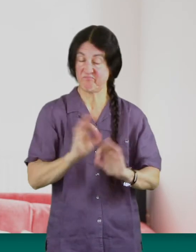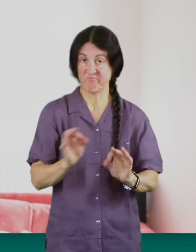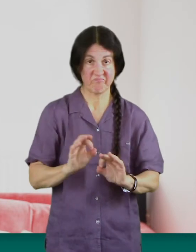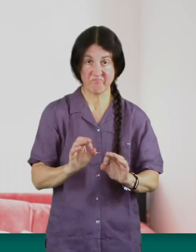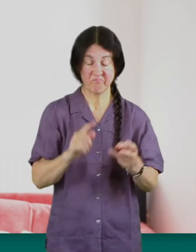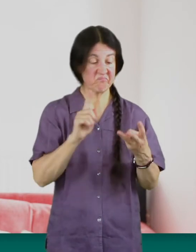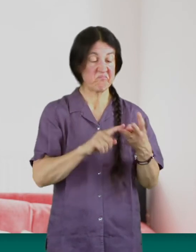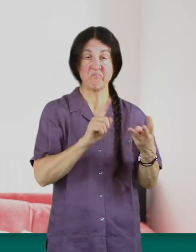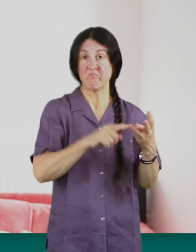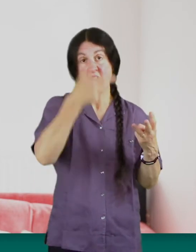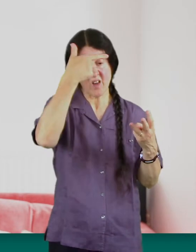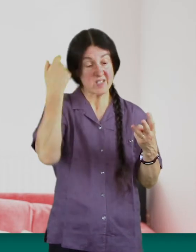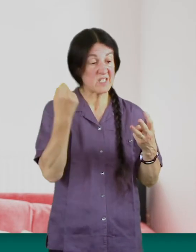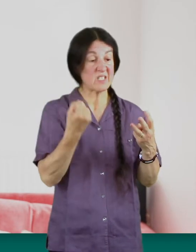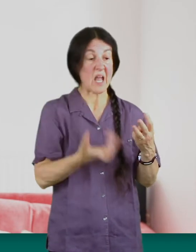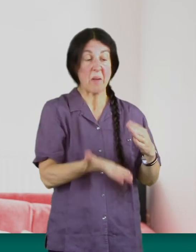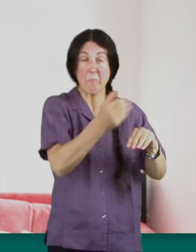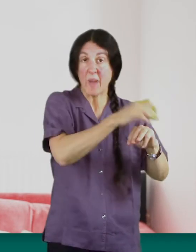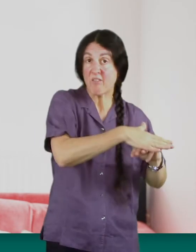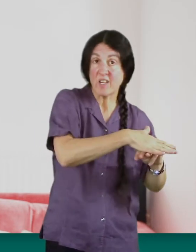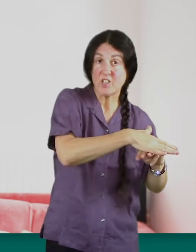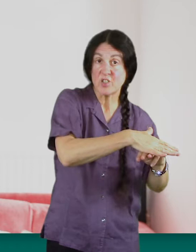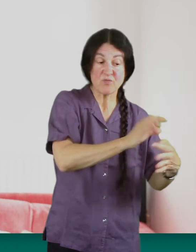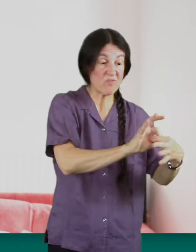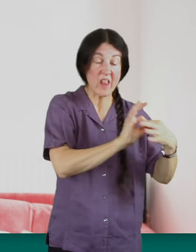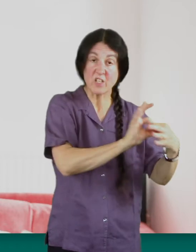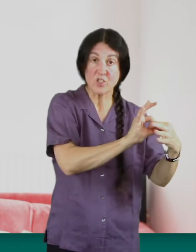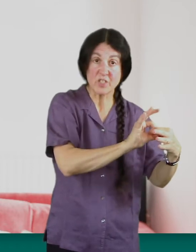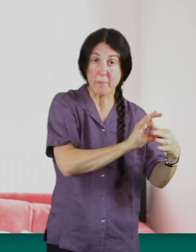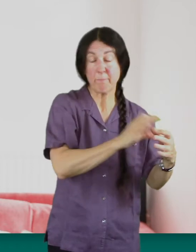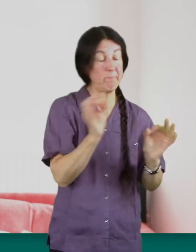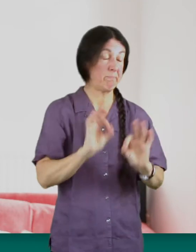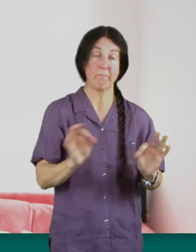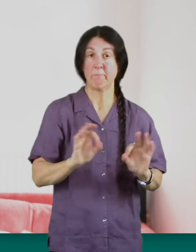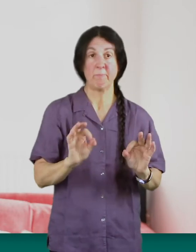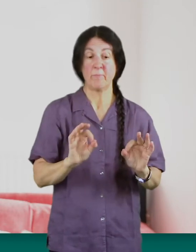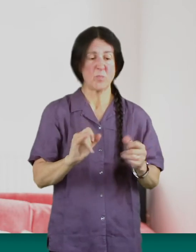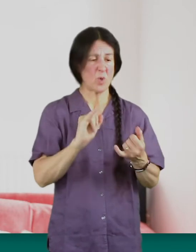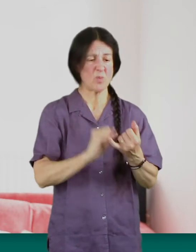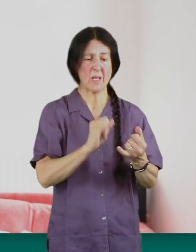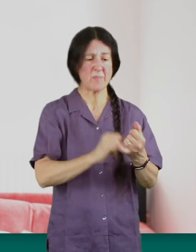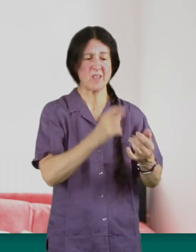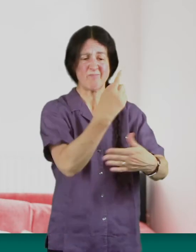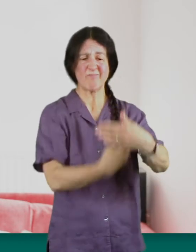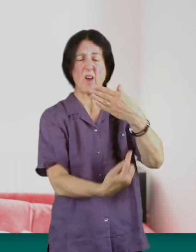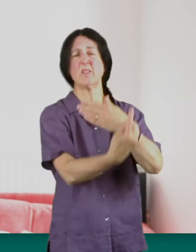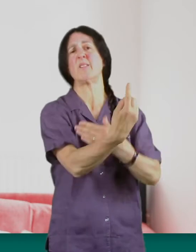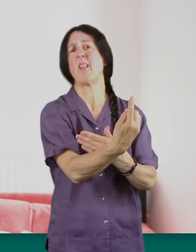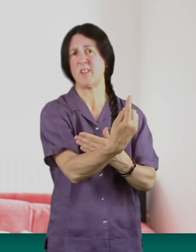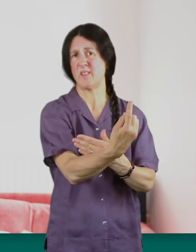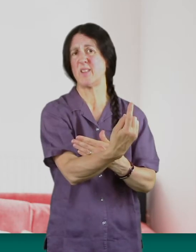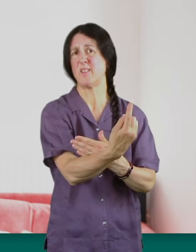from people. And I think what that does is to bed in